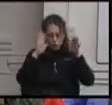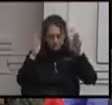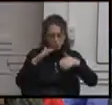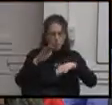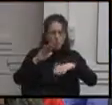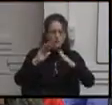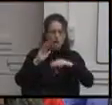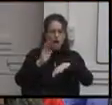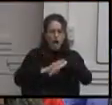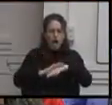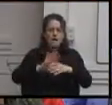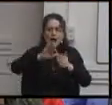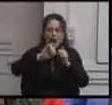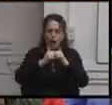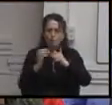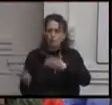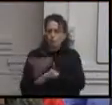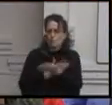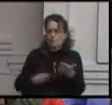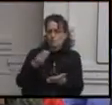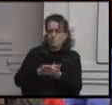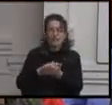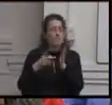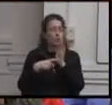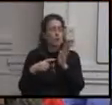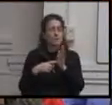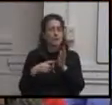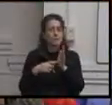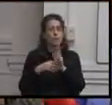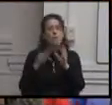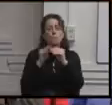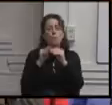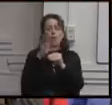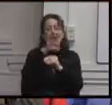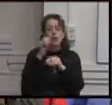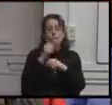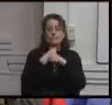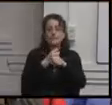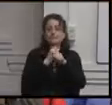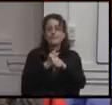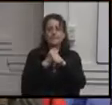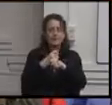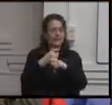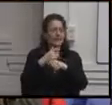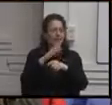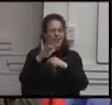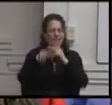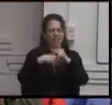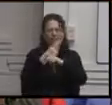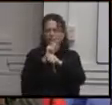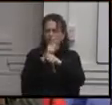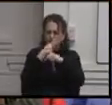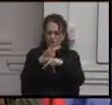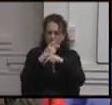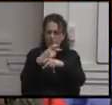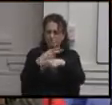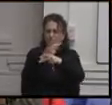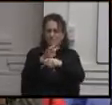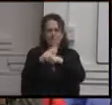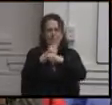have stressed that several times to Patrick and to others in town. How do we do it? I wish I had the magic wand to wave to do